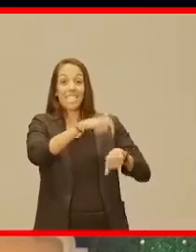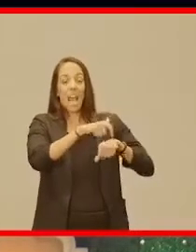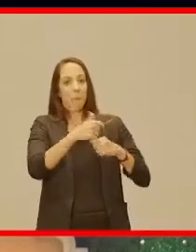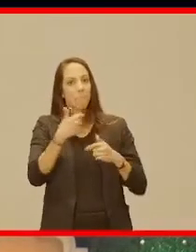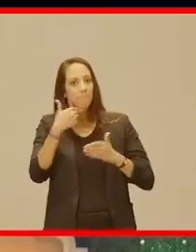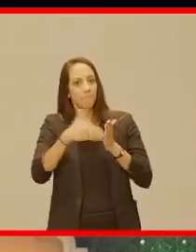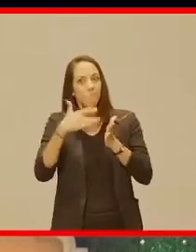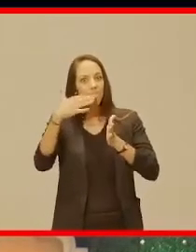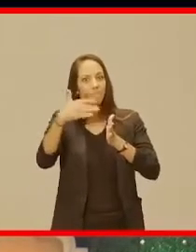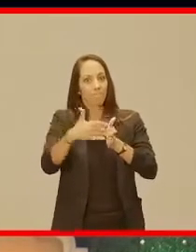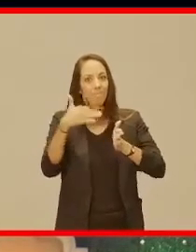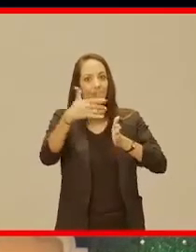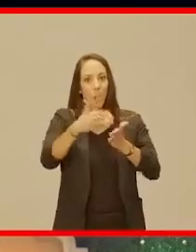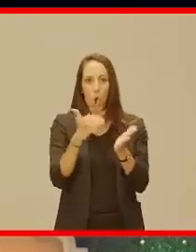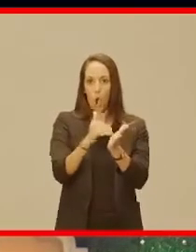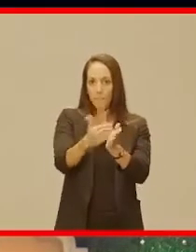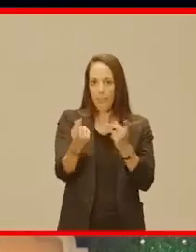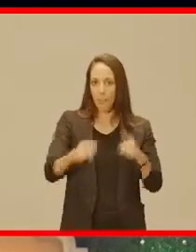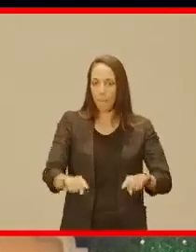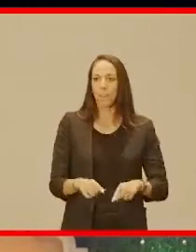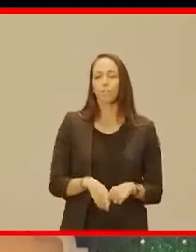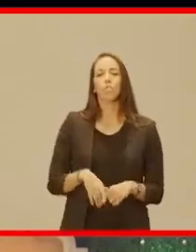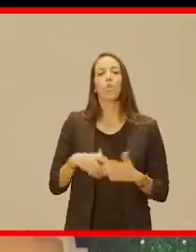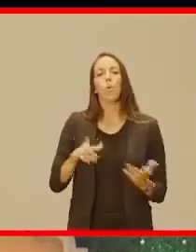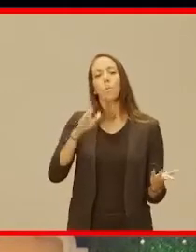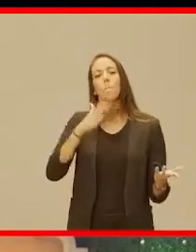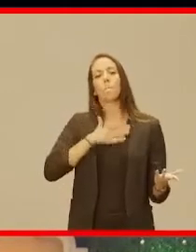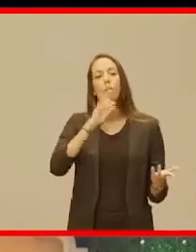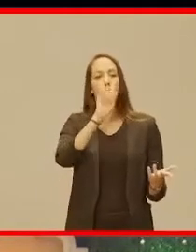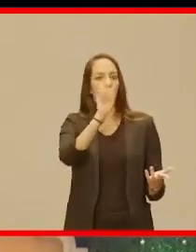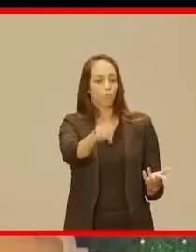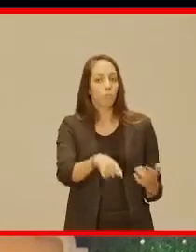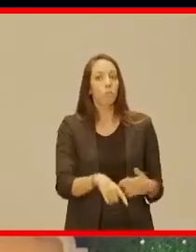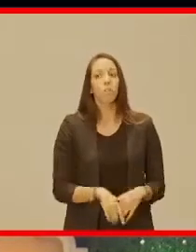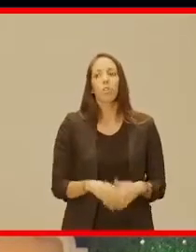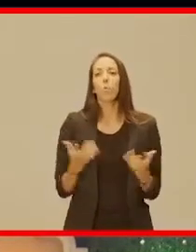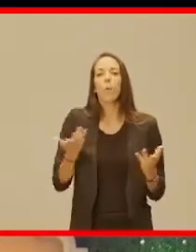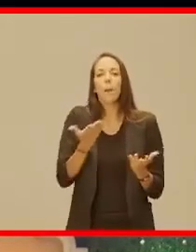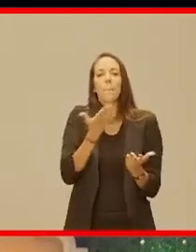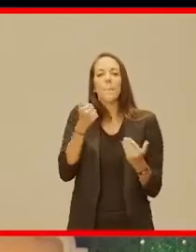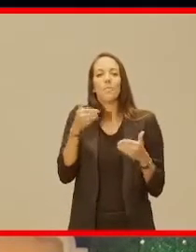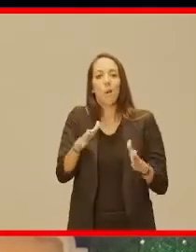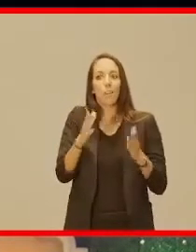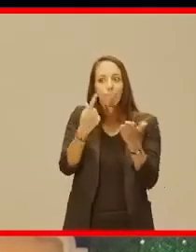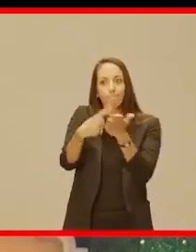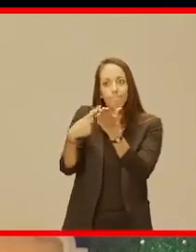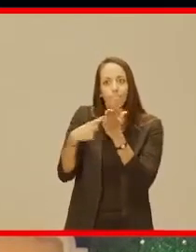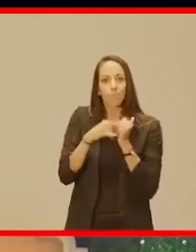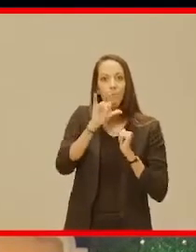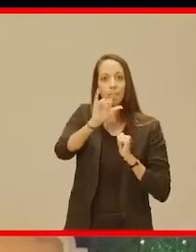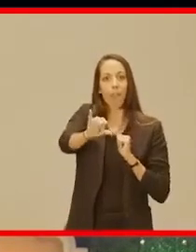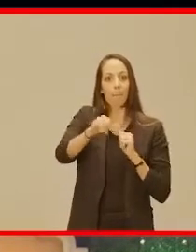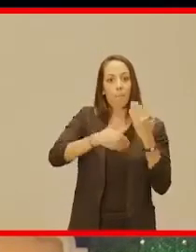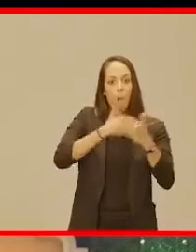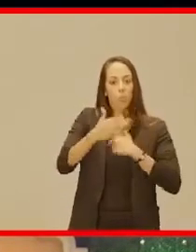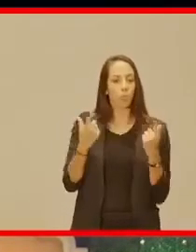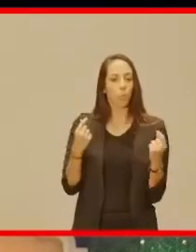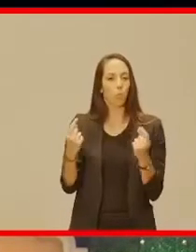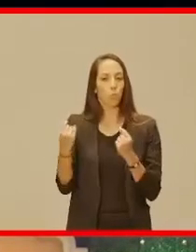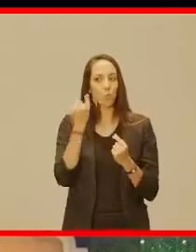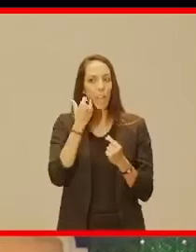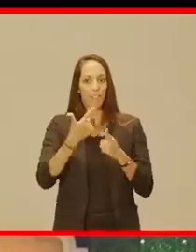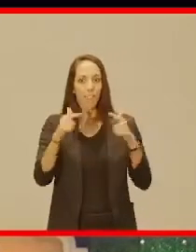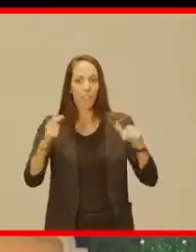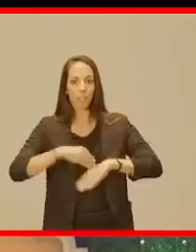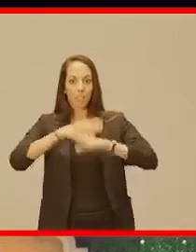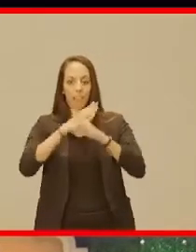one stereotype. So I'm saying, like, what's a good way to kind of talk to them to get through that process? Like, how do I